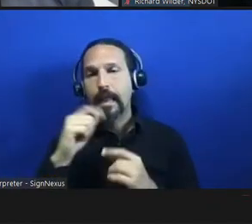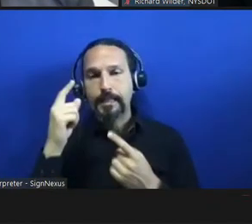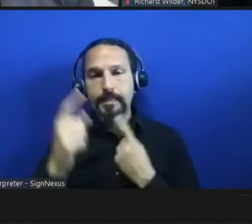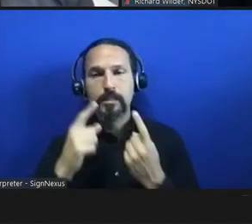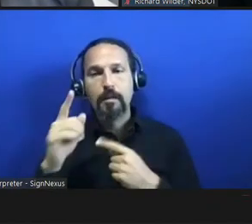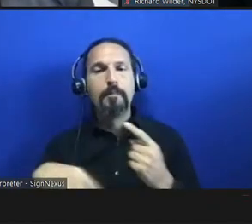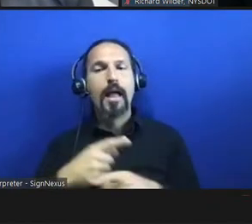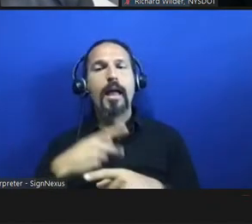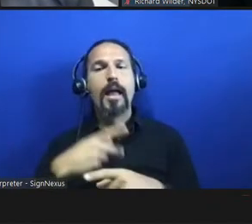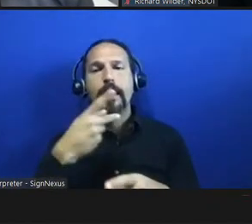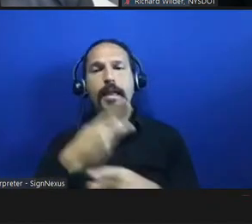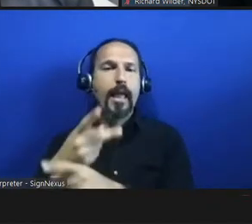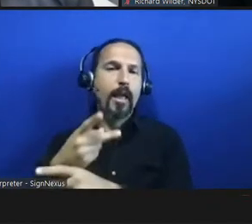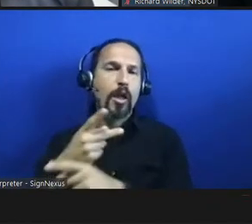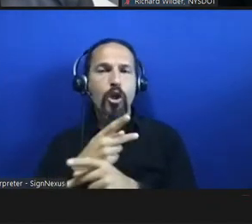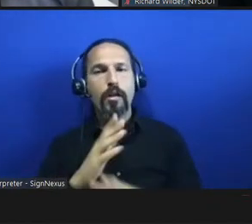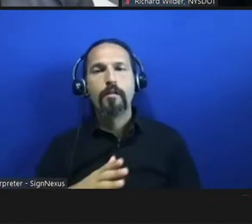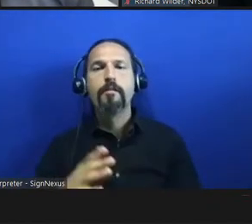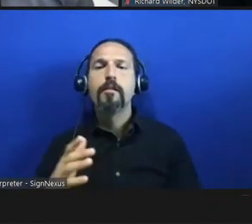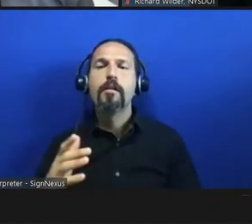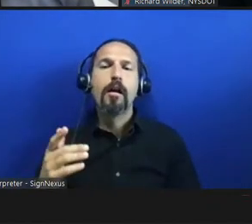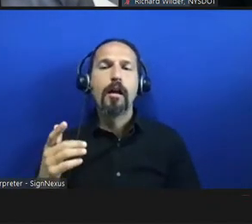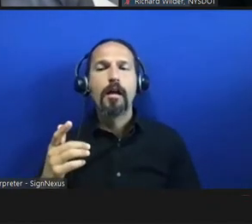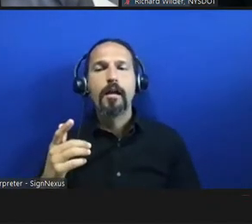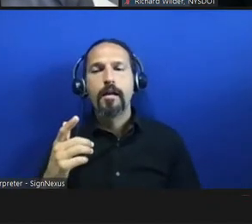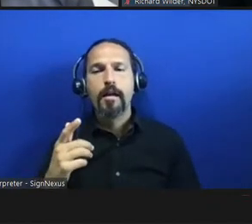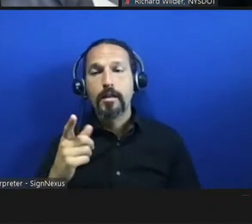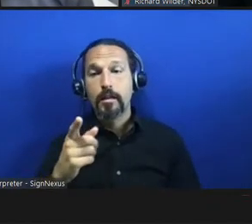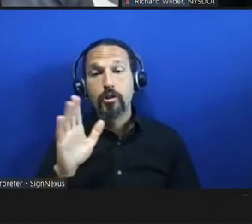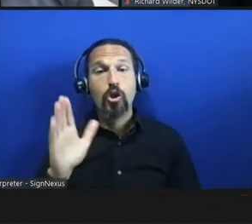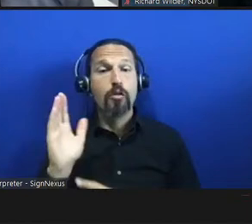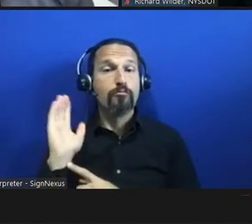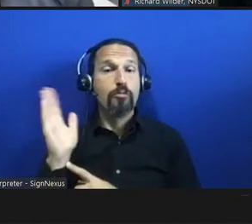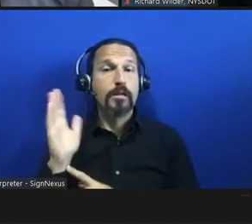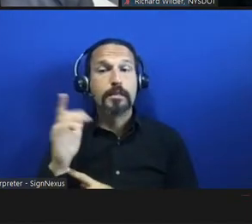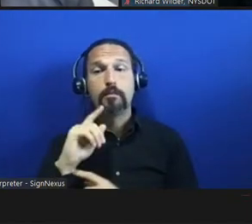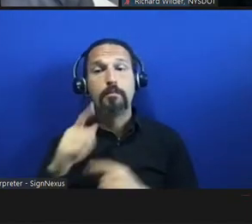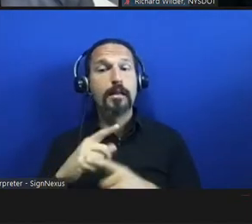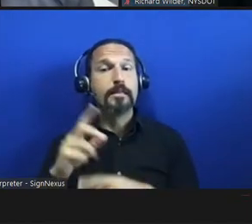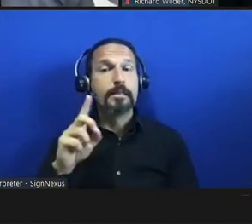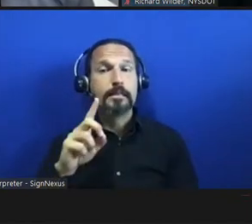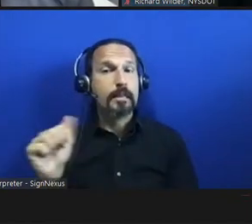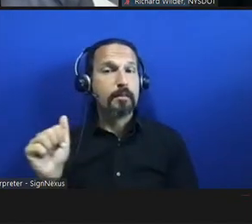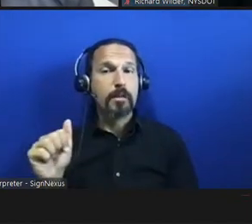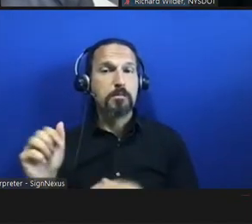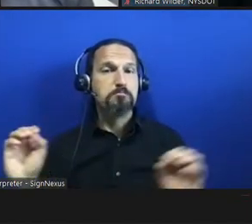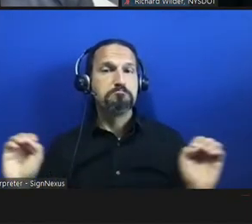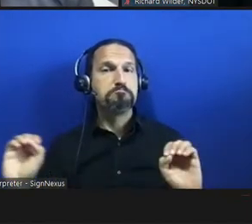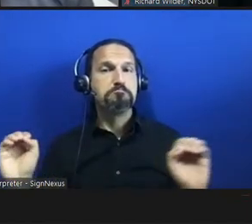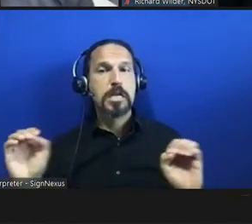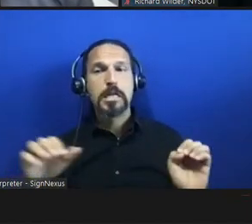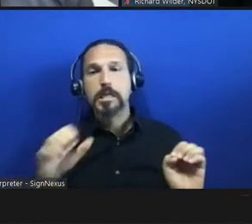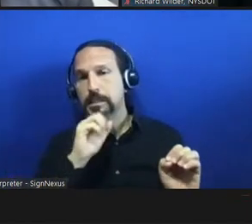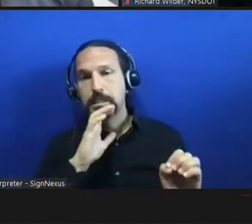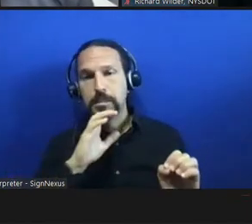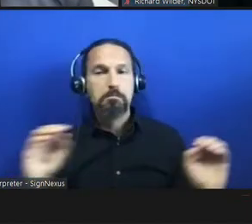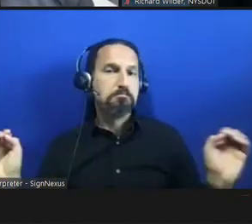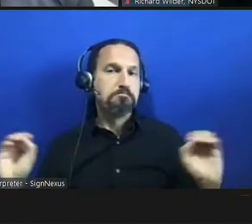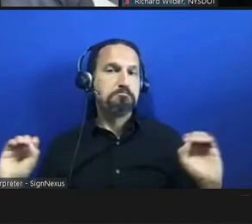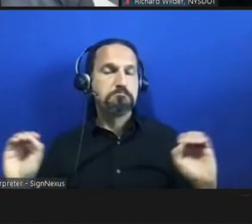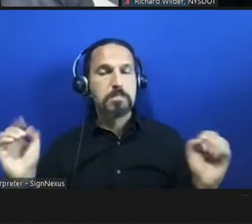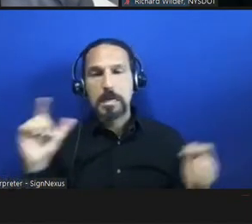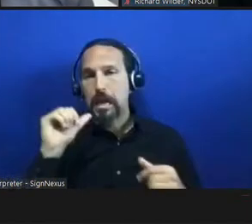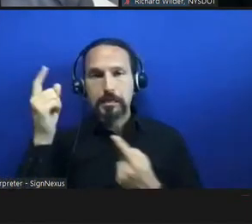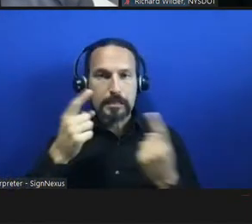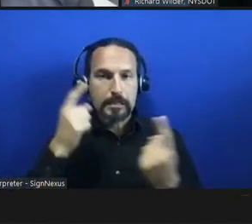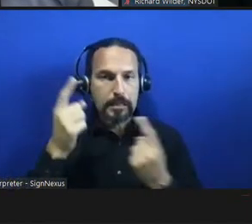caregivers when I looked at the presentation that you presented disabled people didn't exist the elderly didn't exist were not